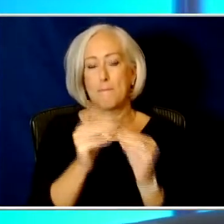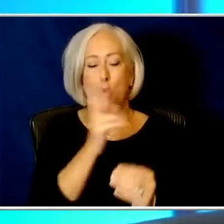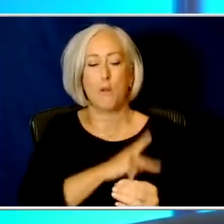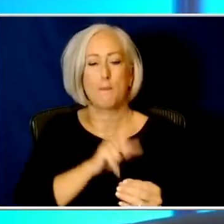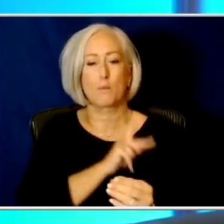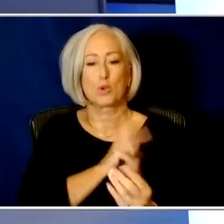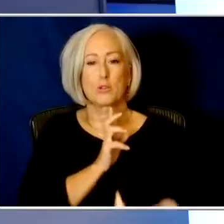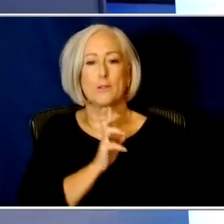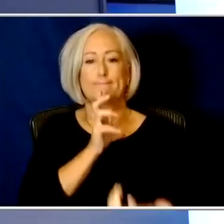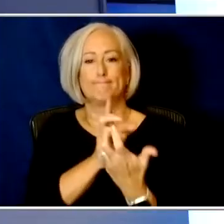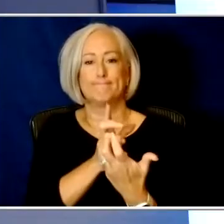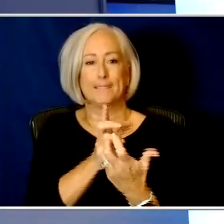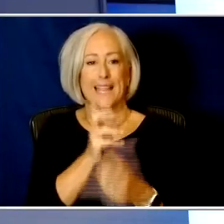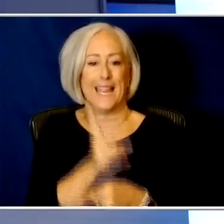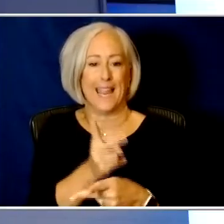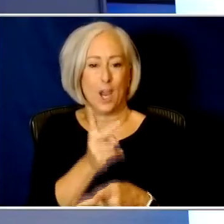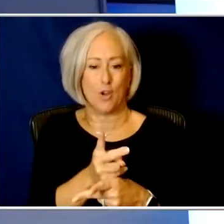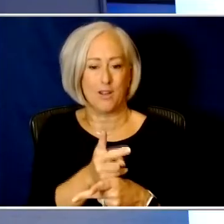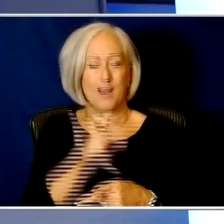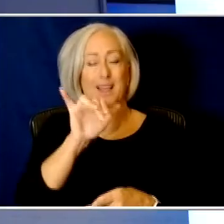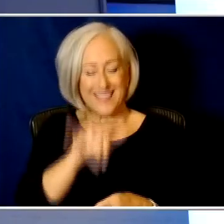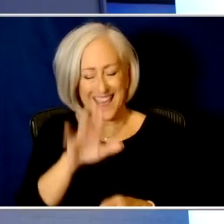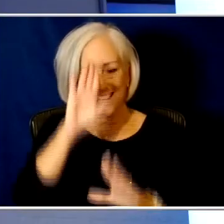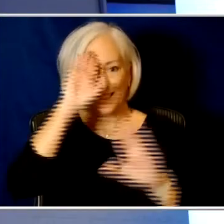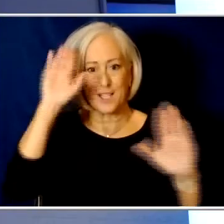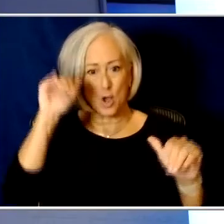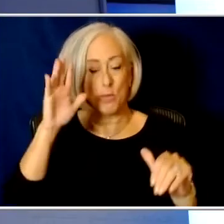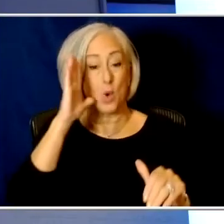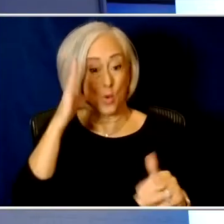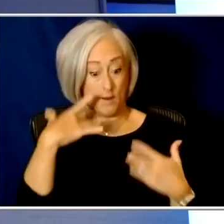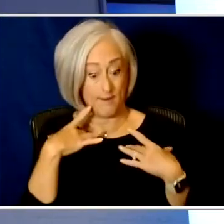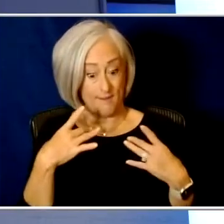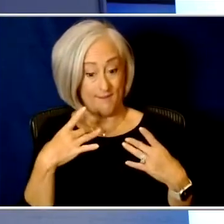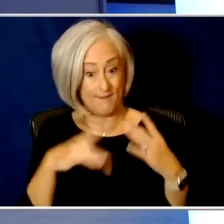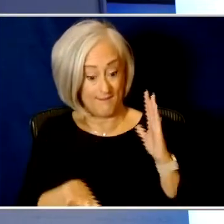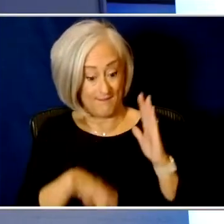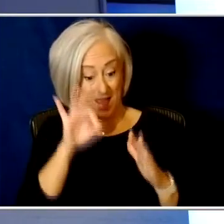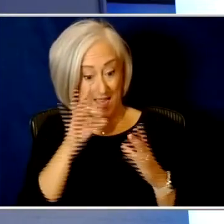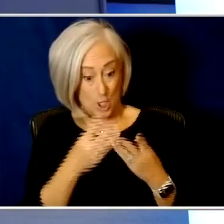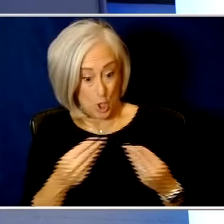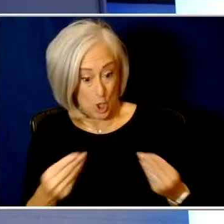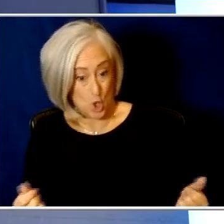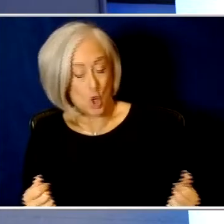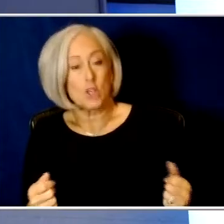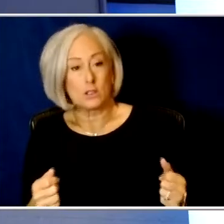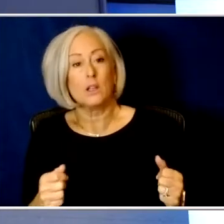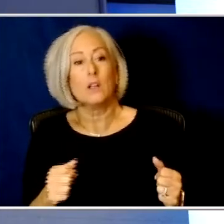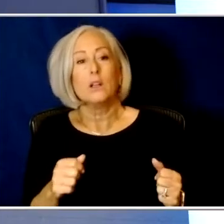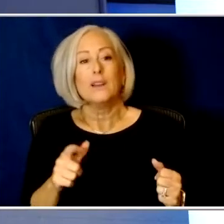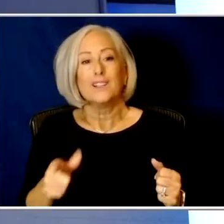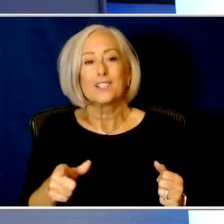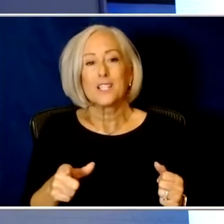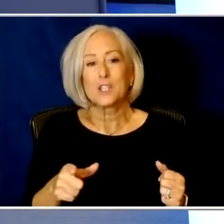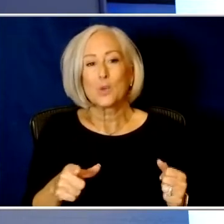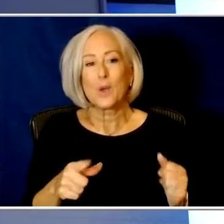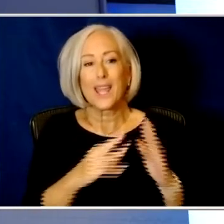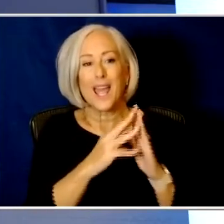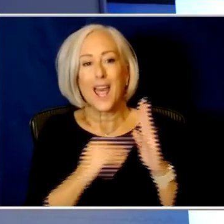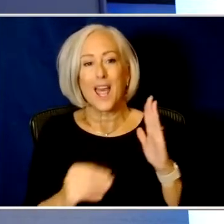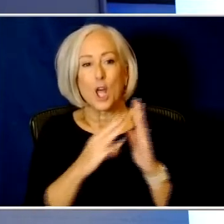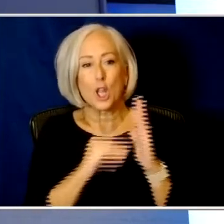that cancer is going to be. That profile dictates how well that patient is going to respond to treatment. One patient may respond really well